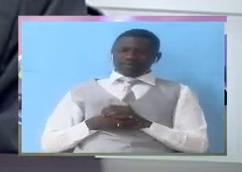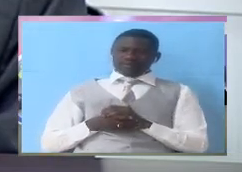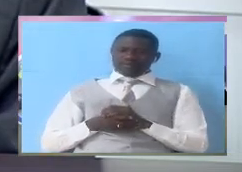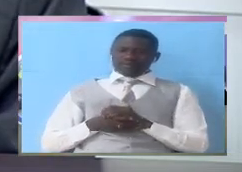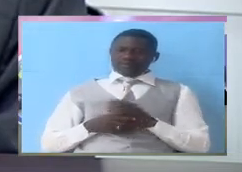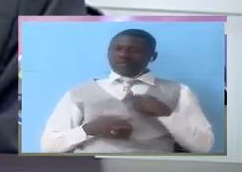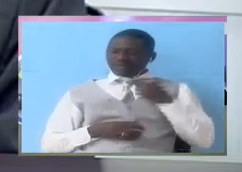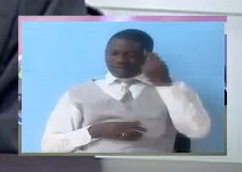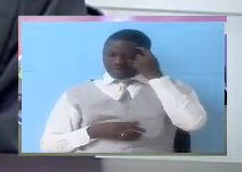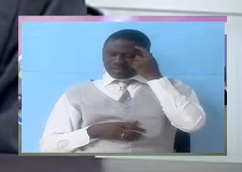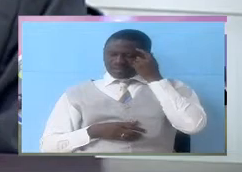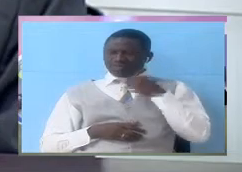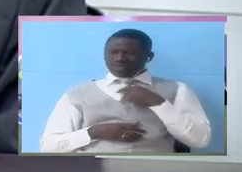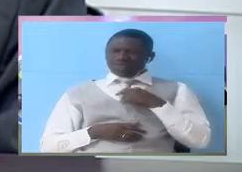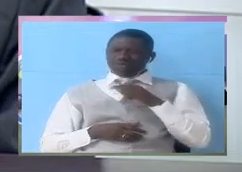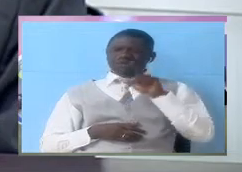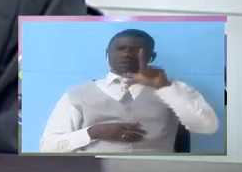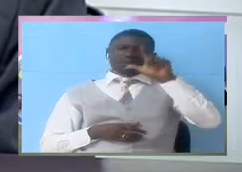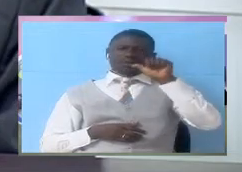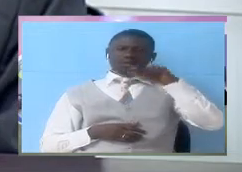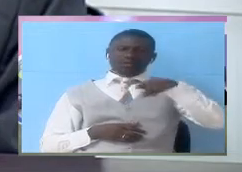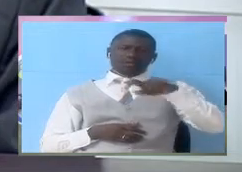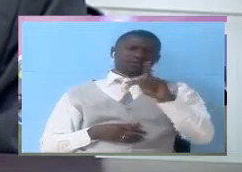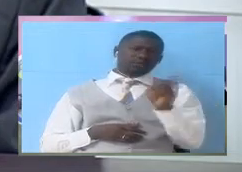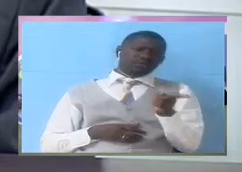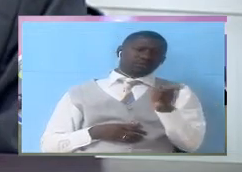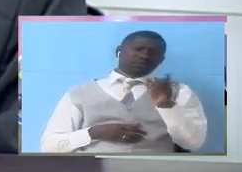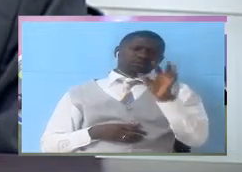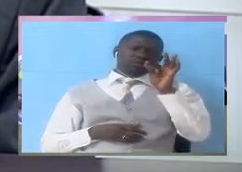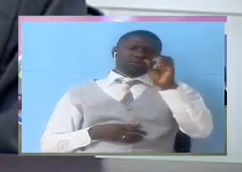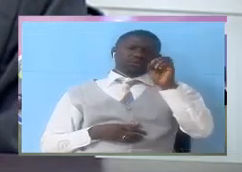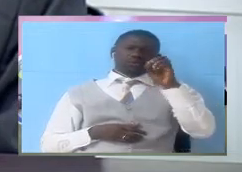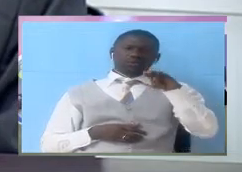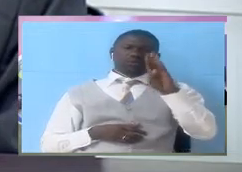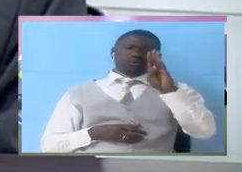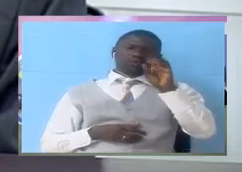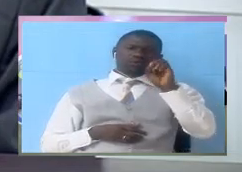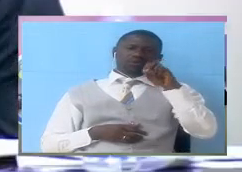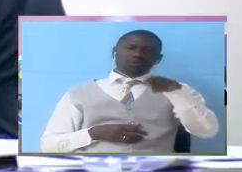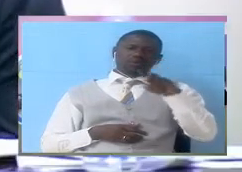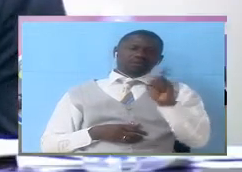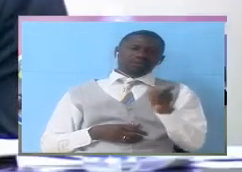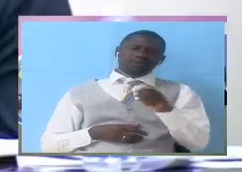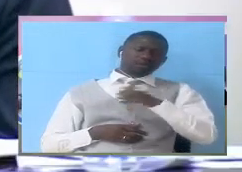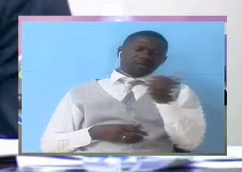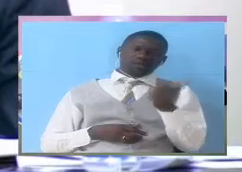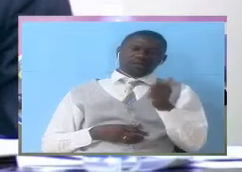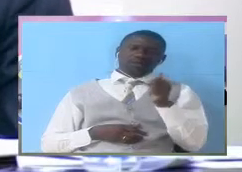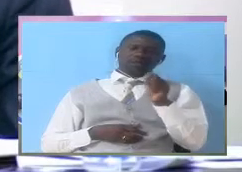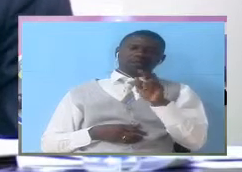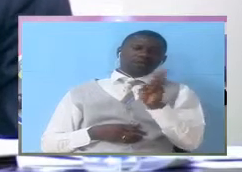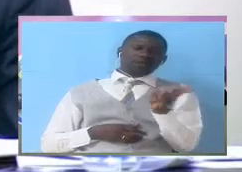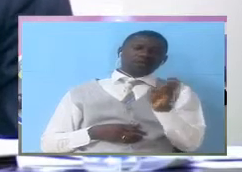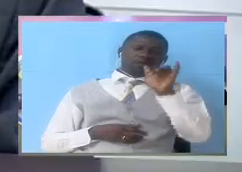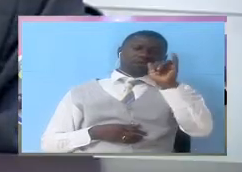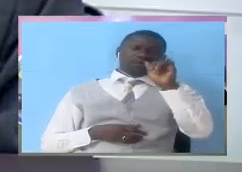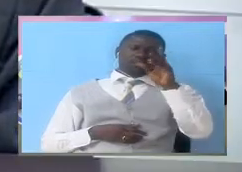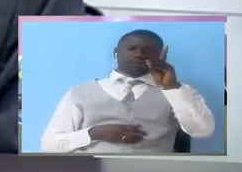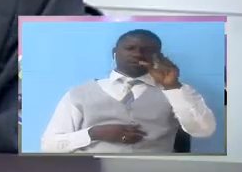Lang Tombong and Haidara. Yakana lolu mu ngi nekkon ci digante Lang Tombong ak Haidara. Why do you say that? Lutax nga wax lolu?